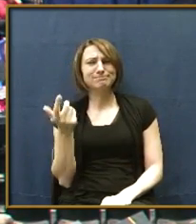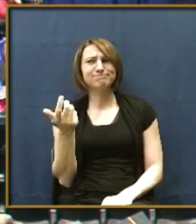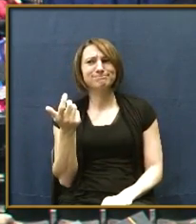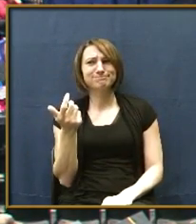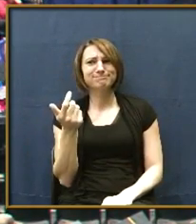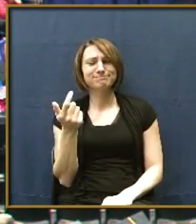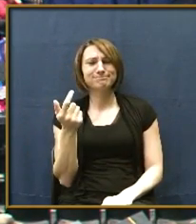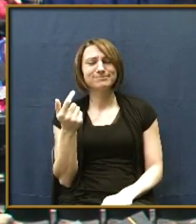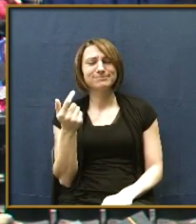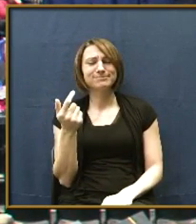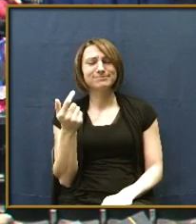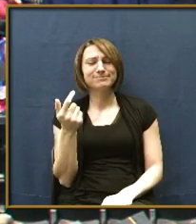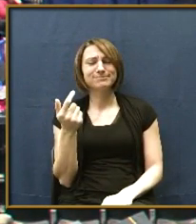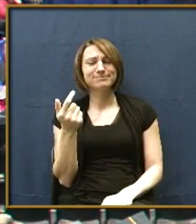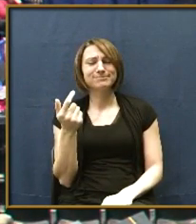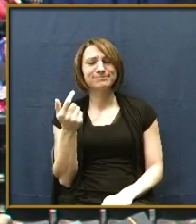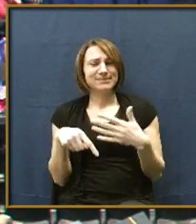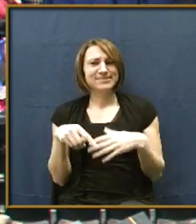yep, right?